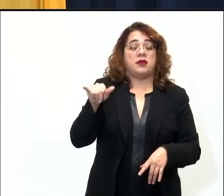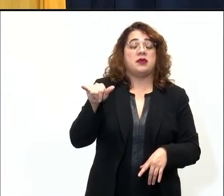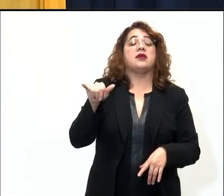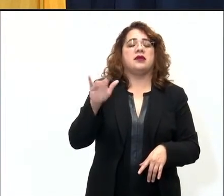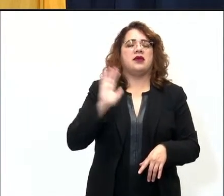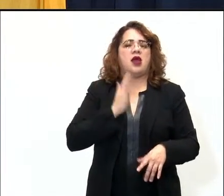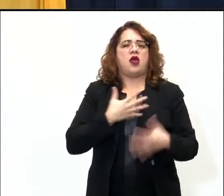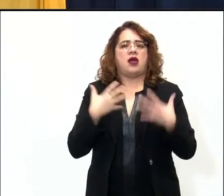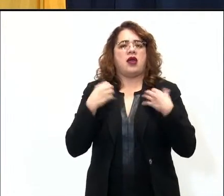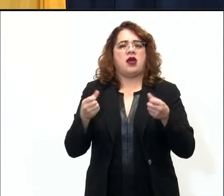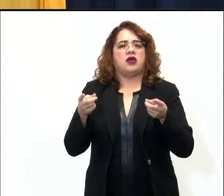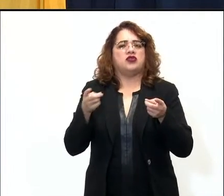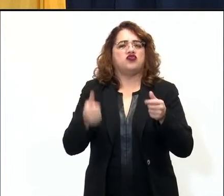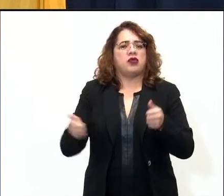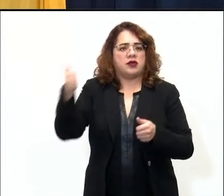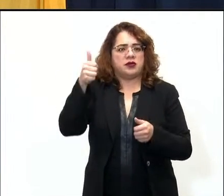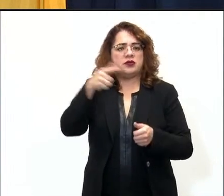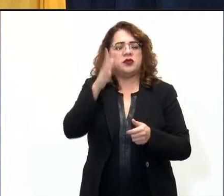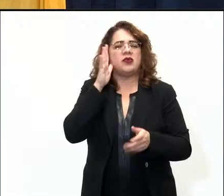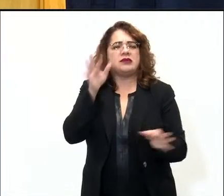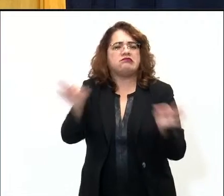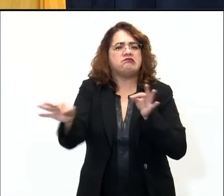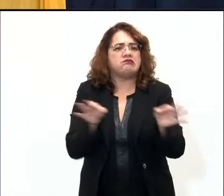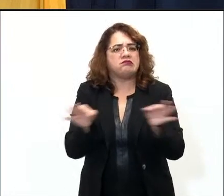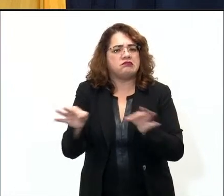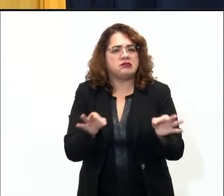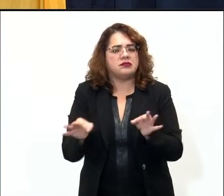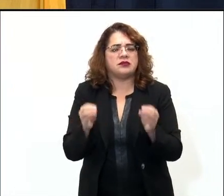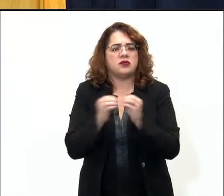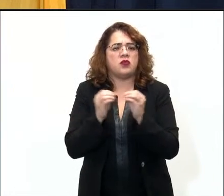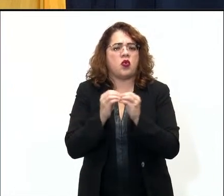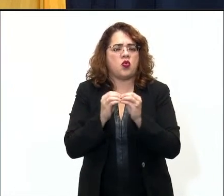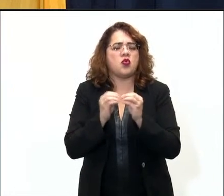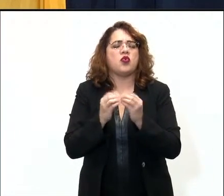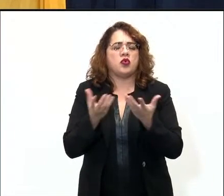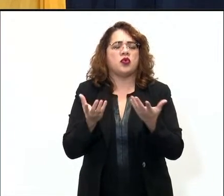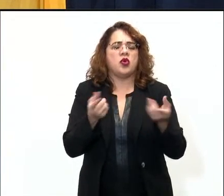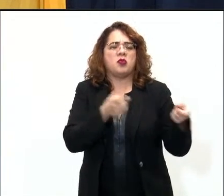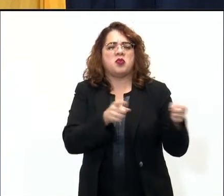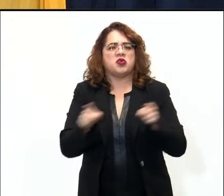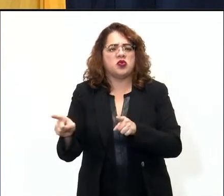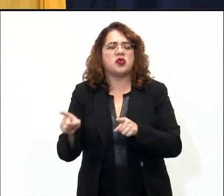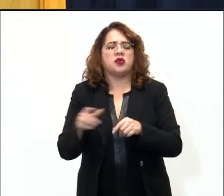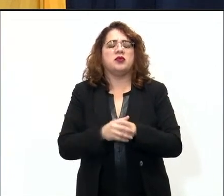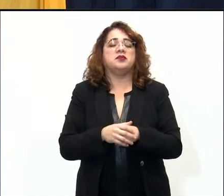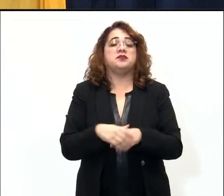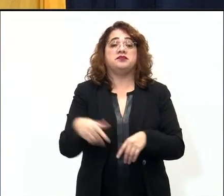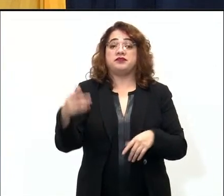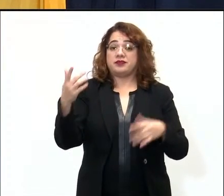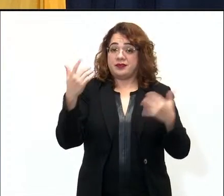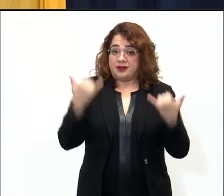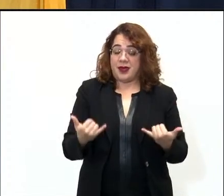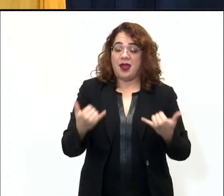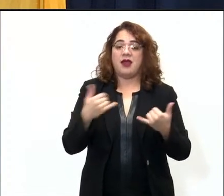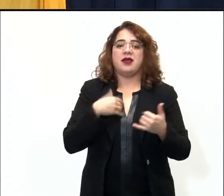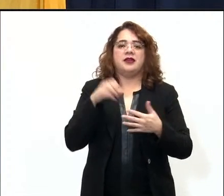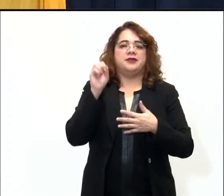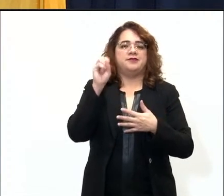going on with COVID, but also answer some great questions. So we'll do that at the end. So let me start with our